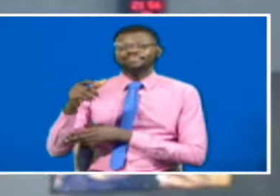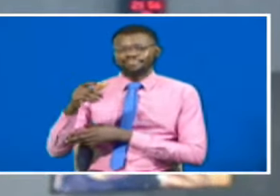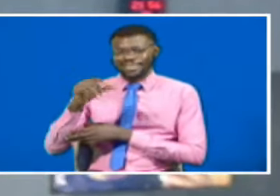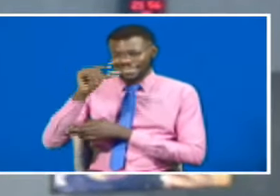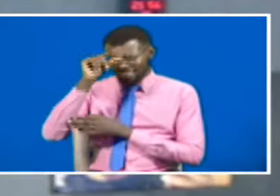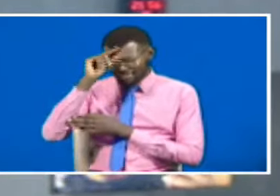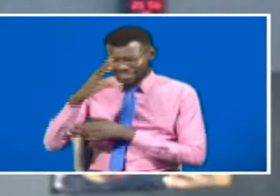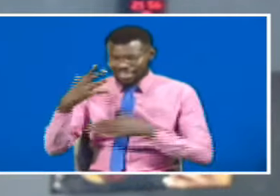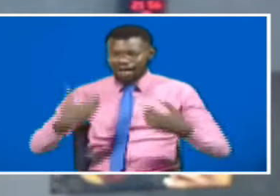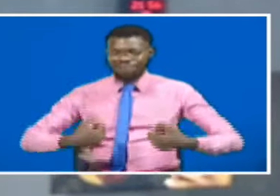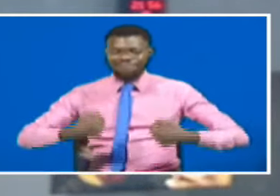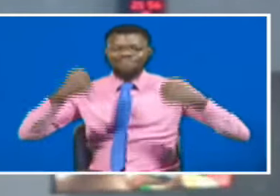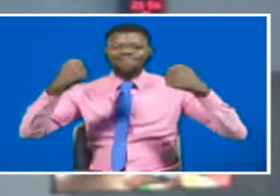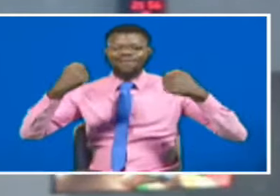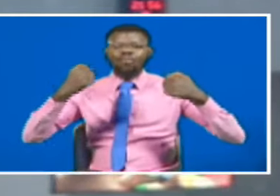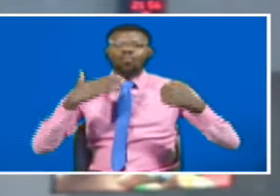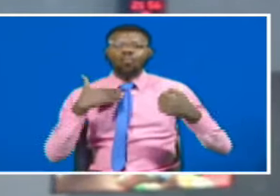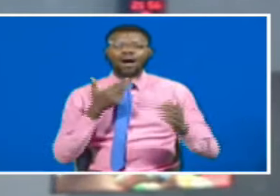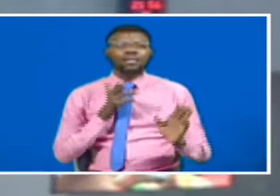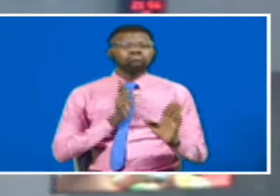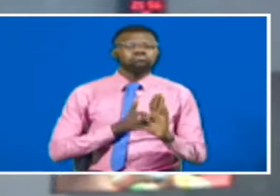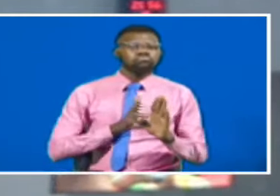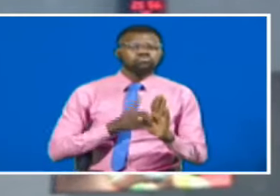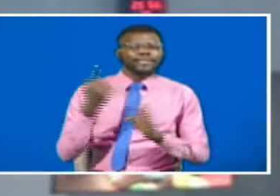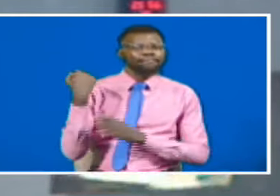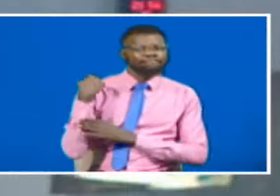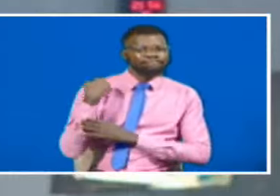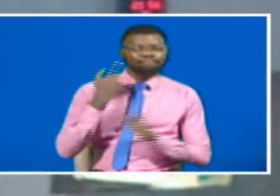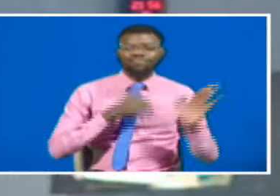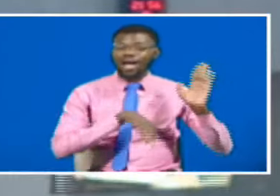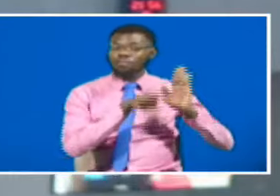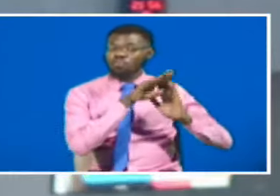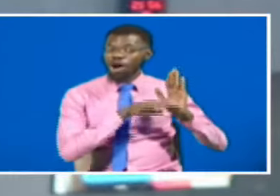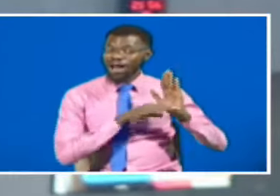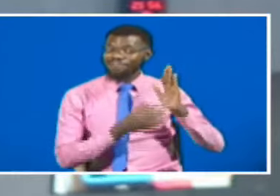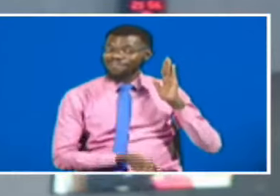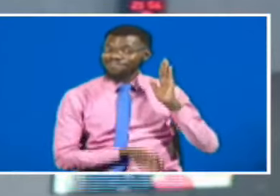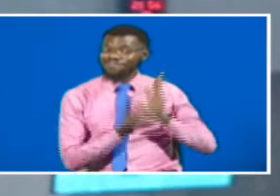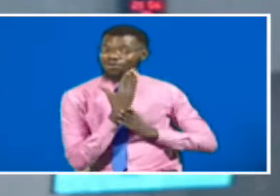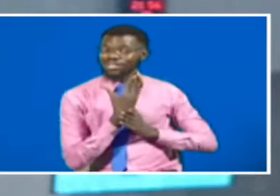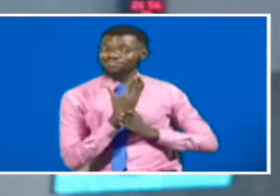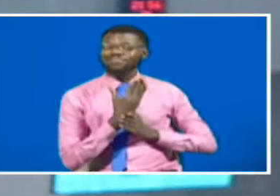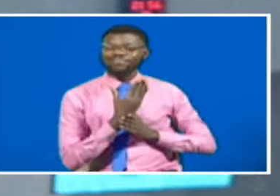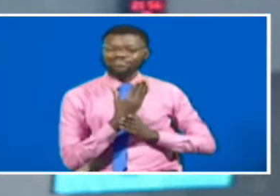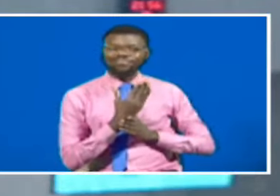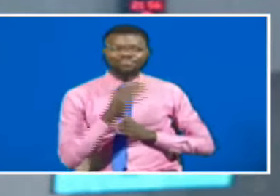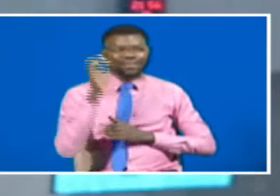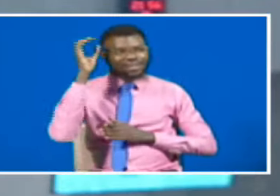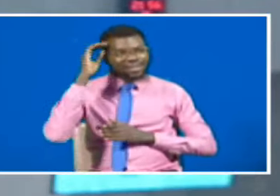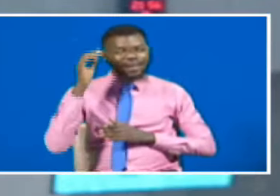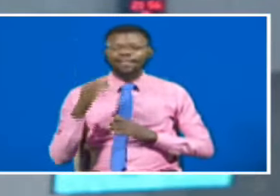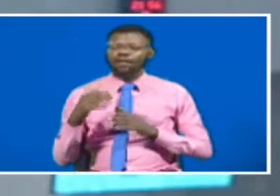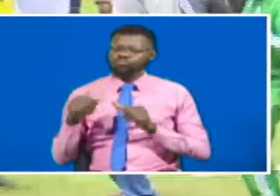in the upcoming second edition that was launched yesterday in Eldoret and will be played in December